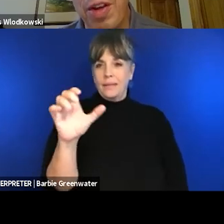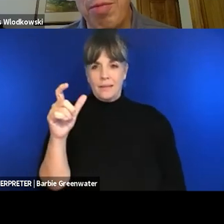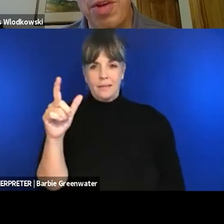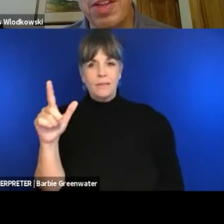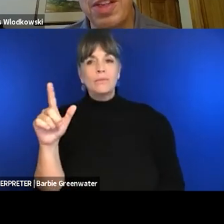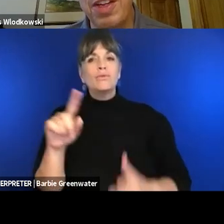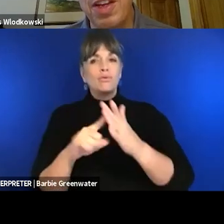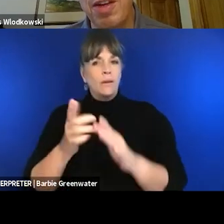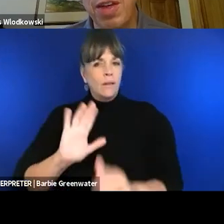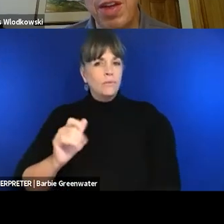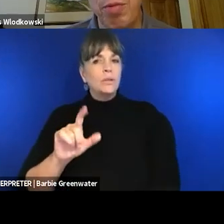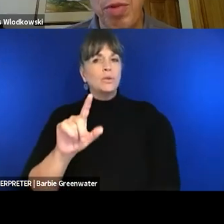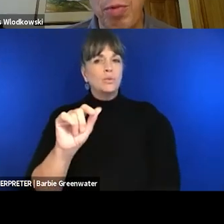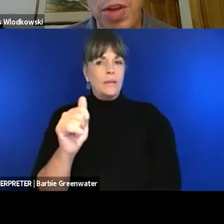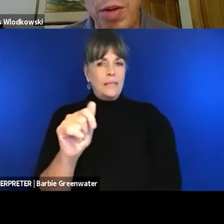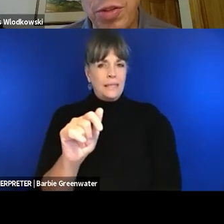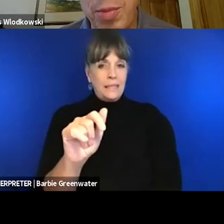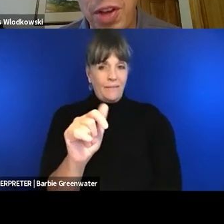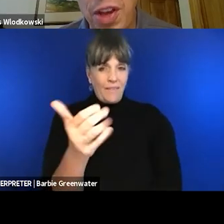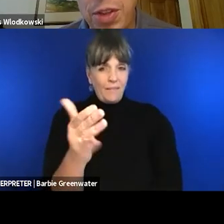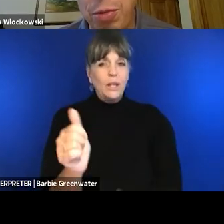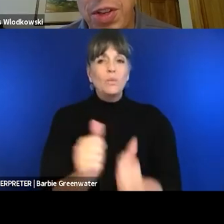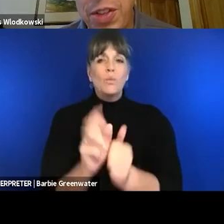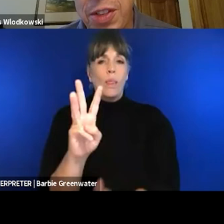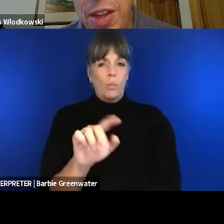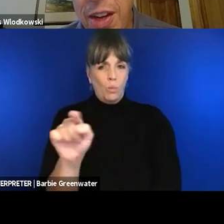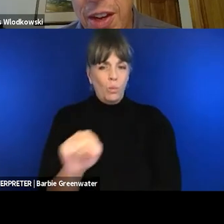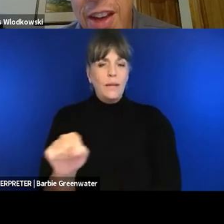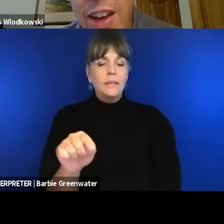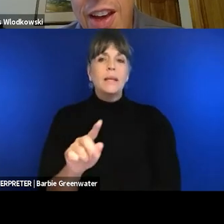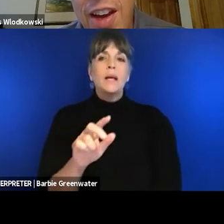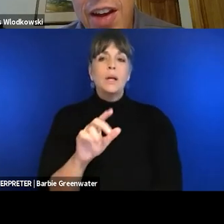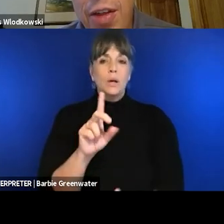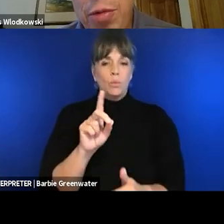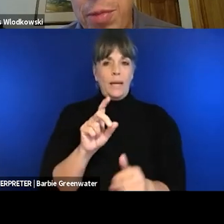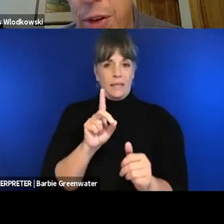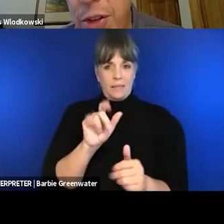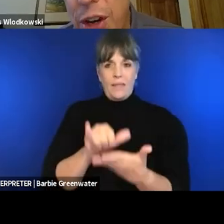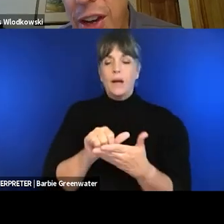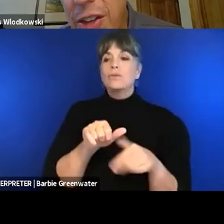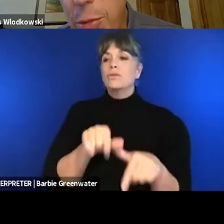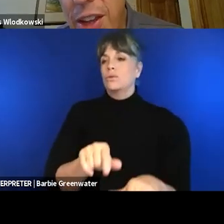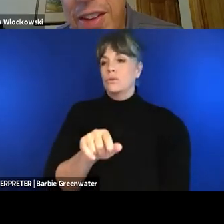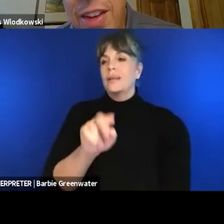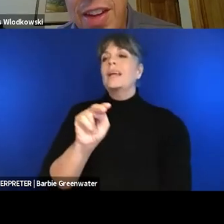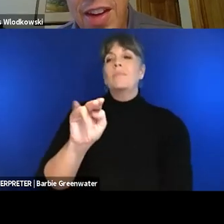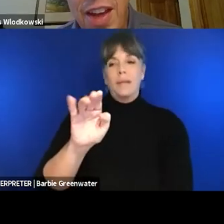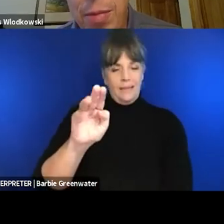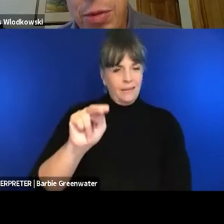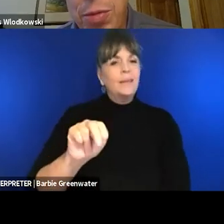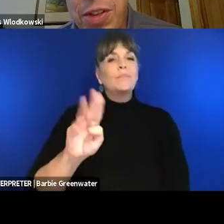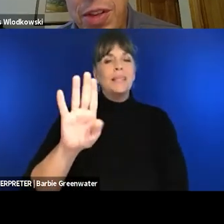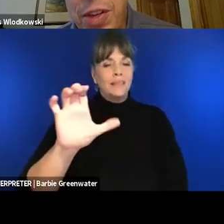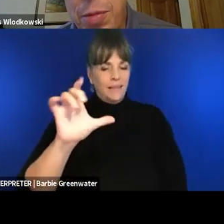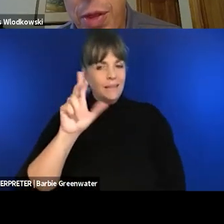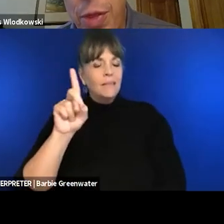forward and really leaned in, beginning with the Rio Summer Games in 2016, through Pyeongchang in 2018, and